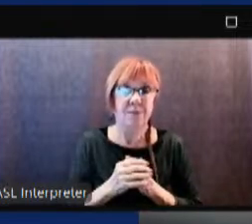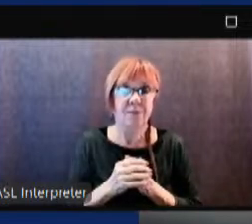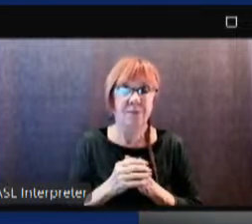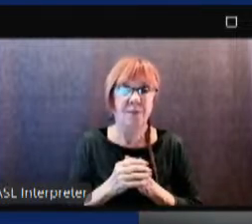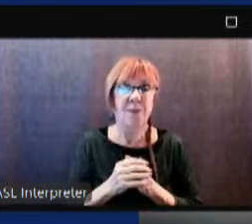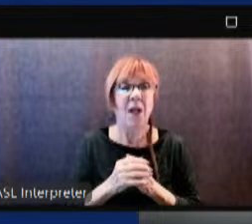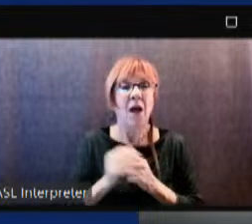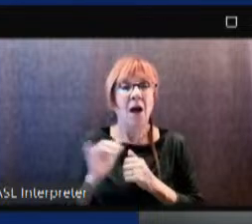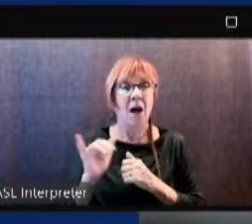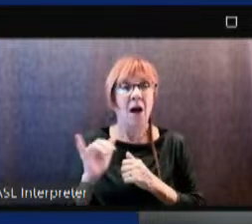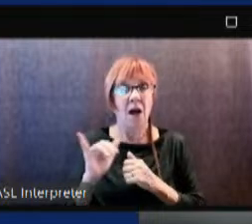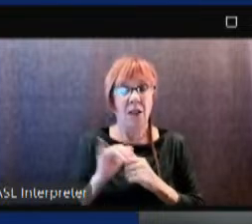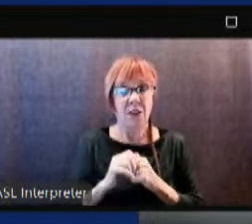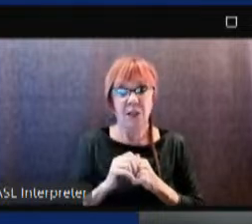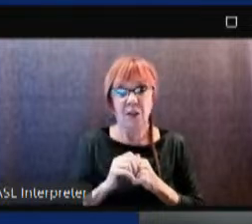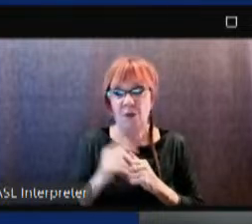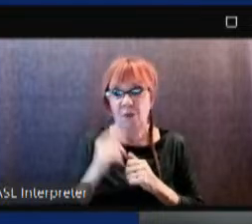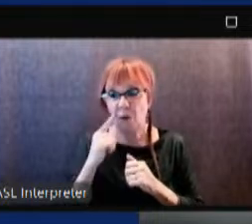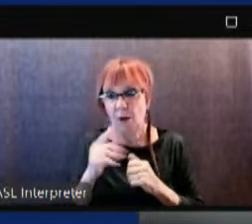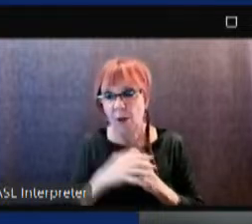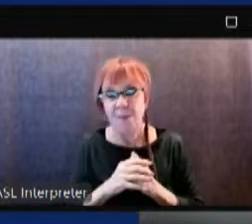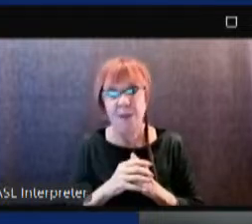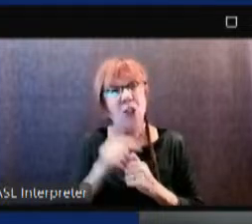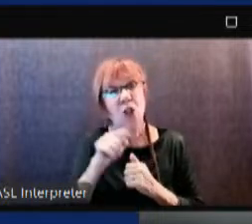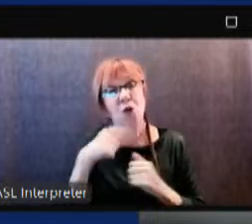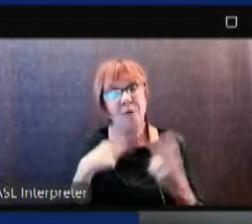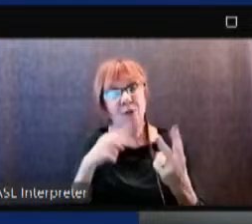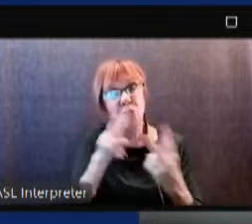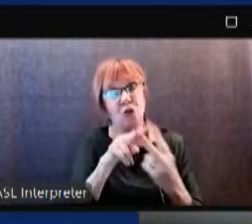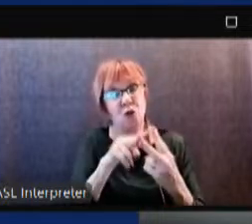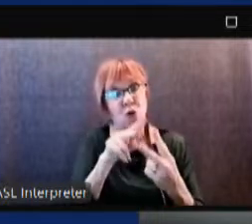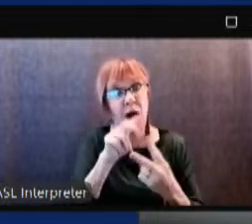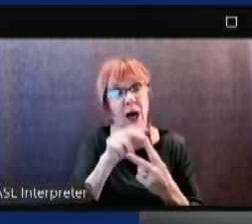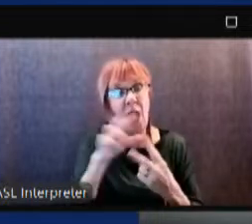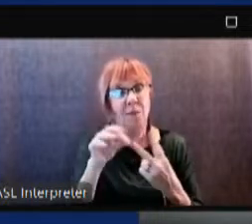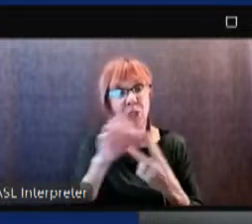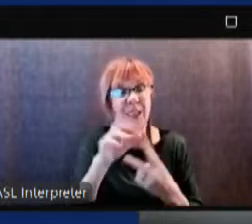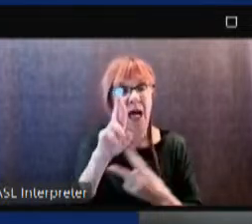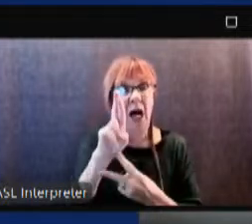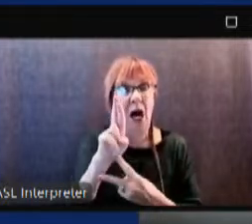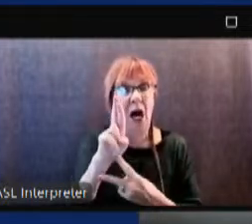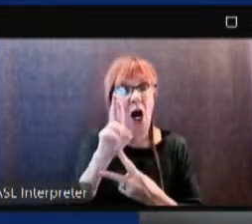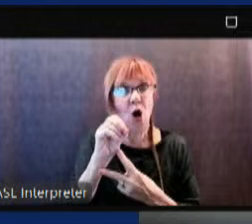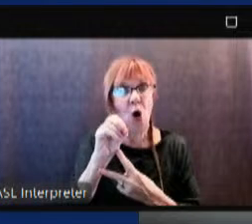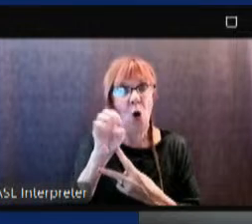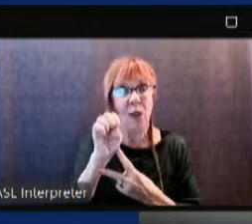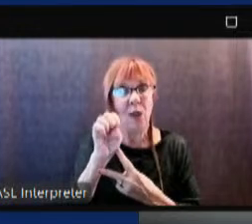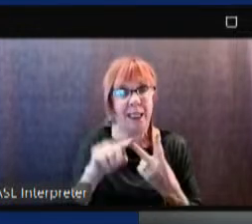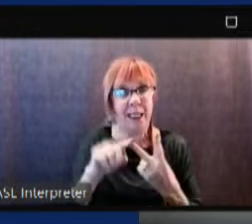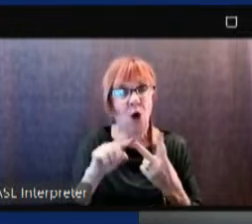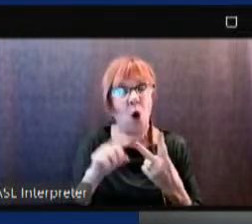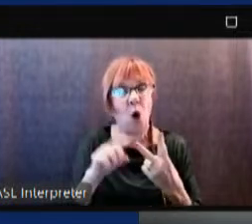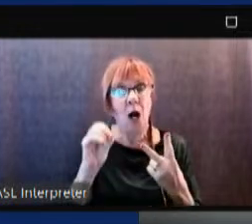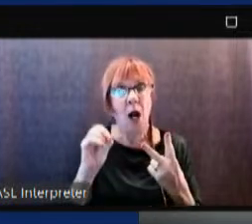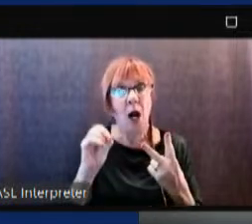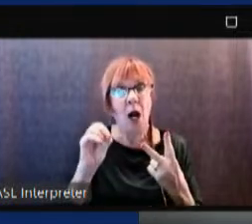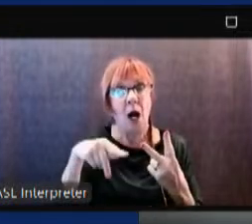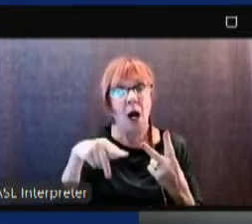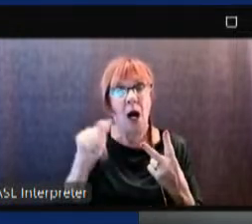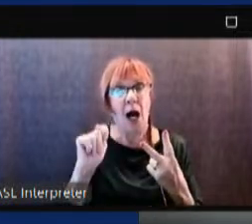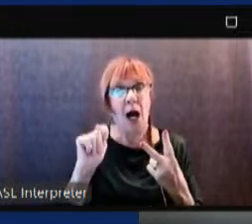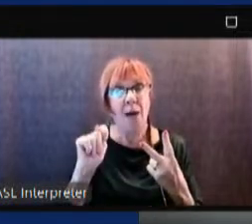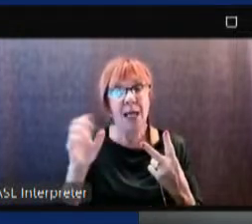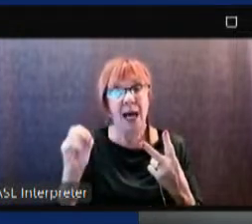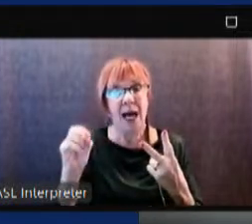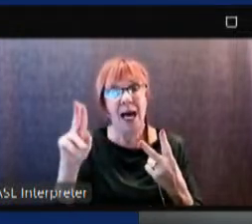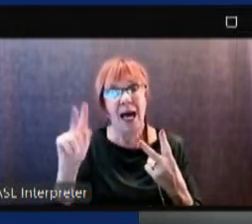There's also so you have two options, right? You can either do an ROE or you can choose to opt out of the program, where opt